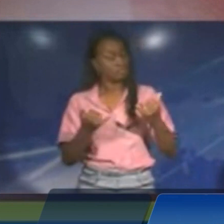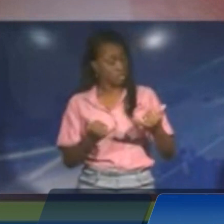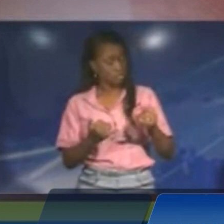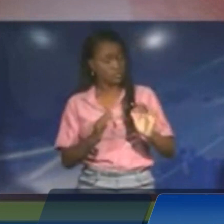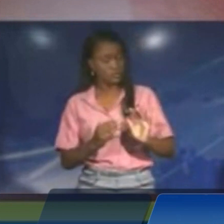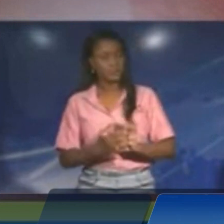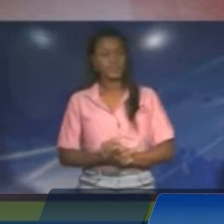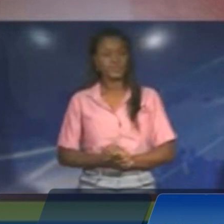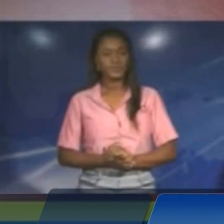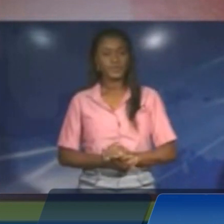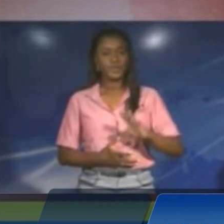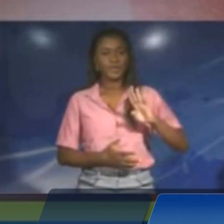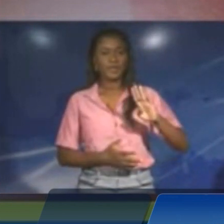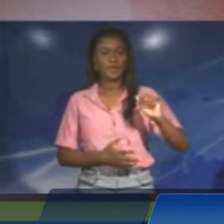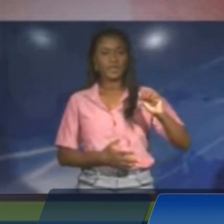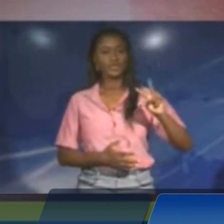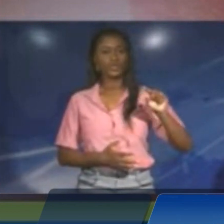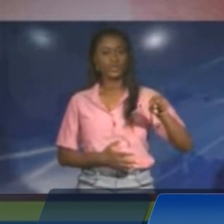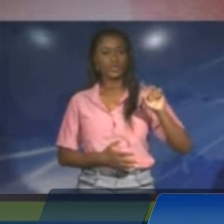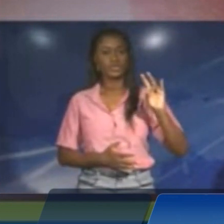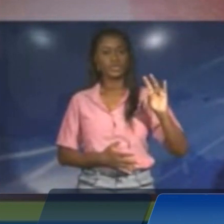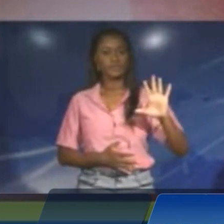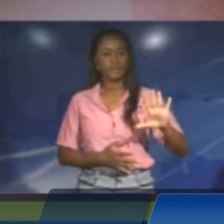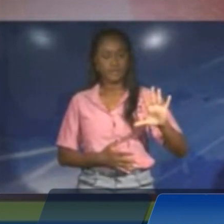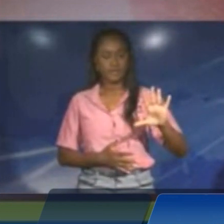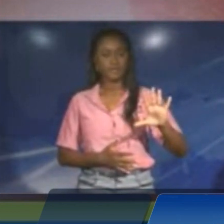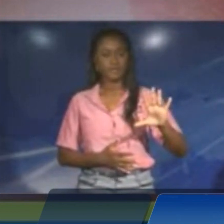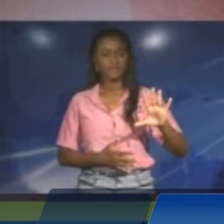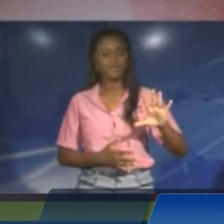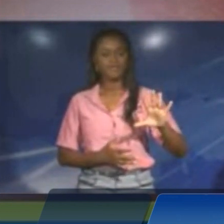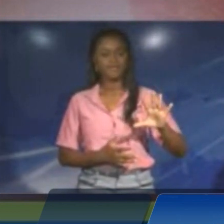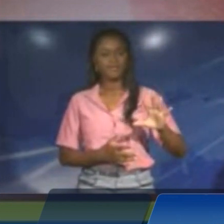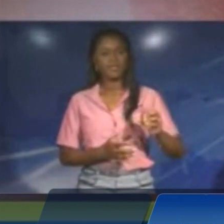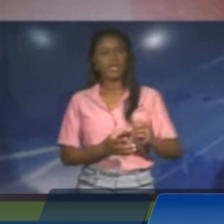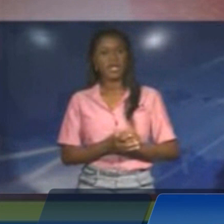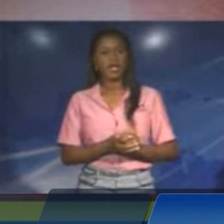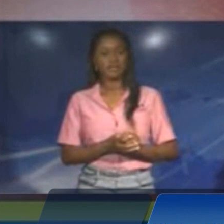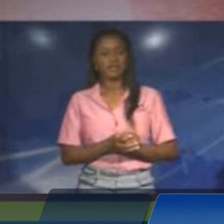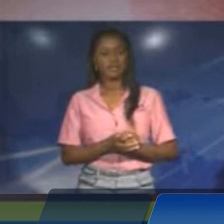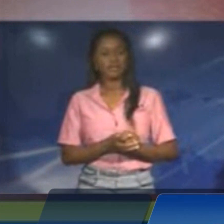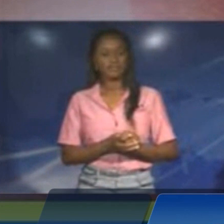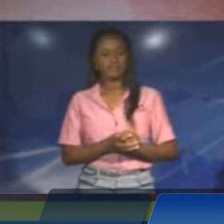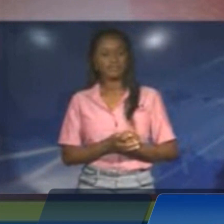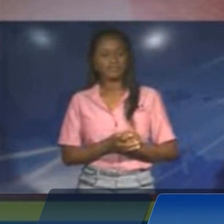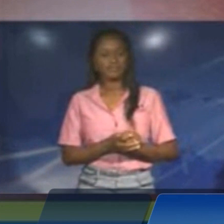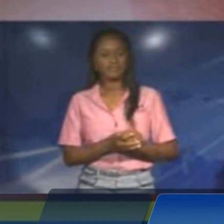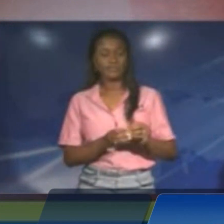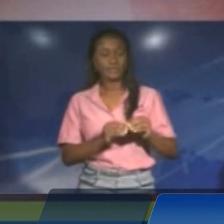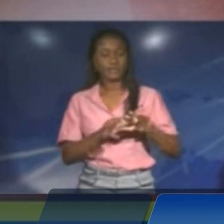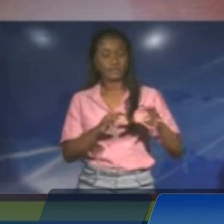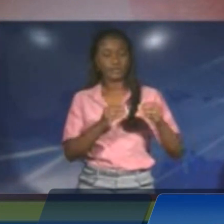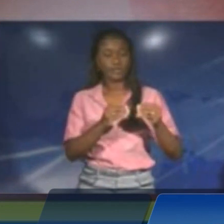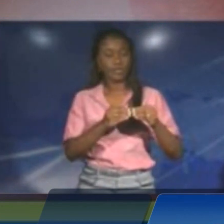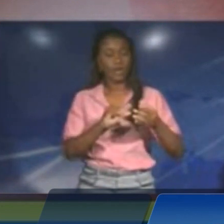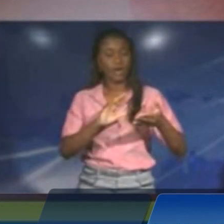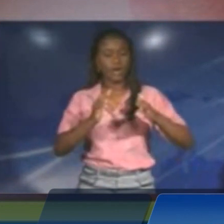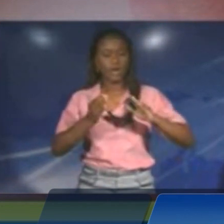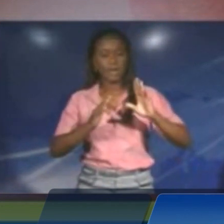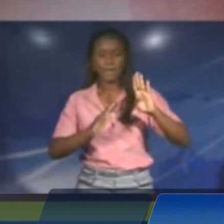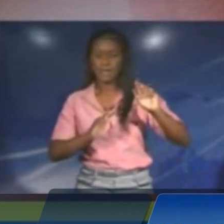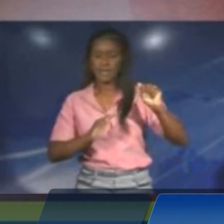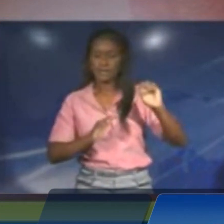During Wednesday's COVID-19 health update, Dr. Parasram provided an update on the sub-lineages of the Omicron variants, adding that